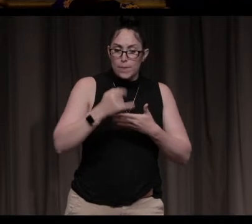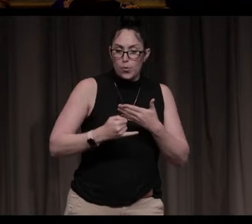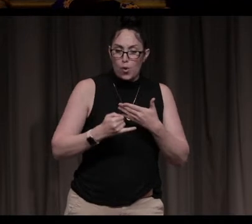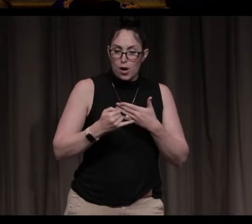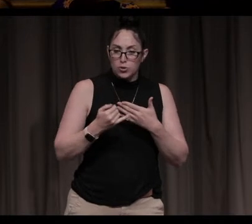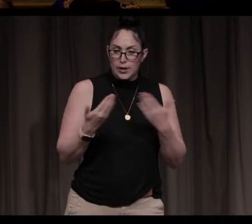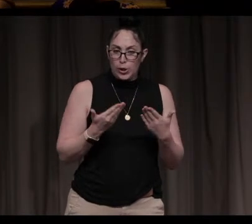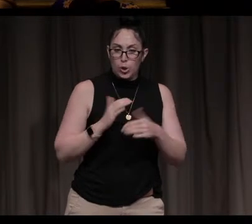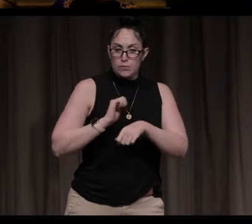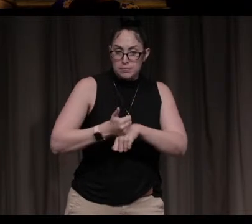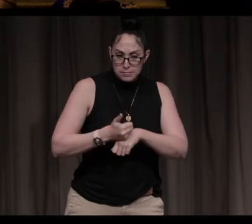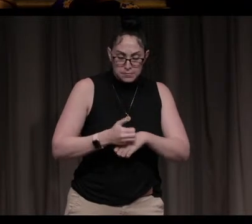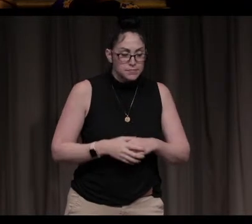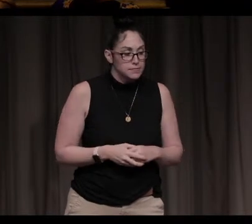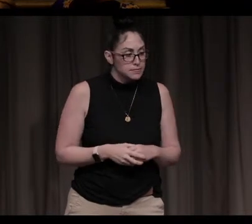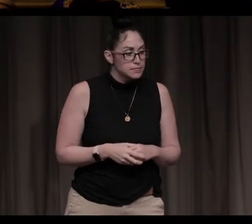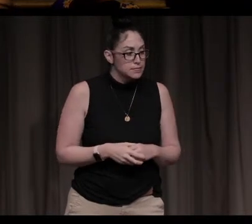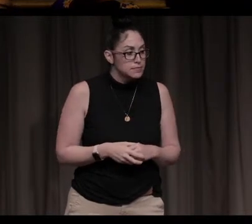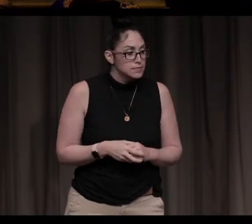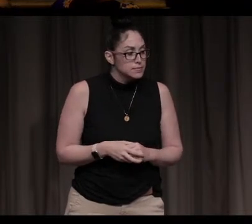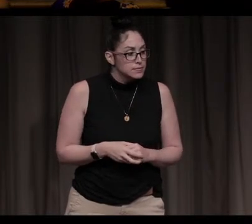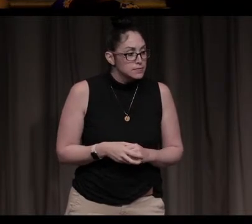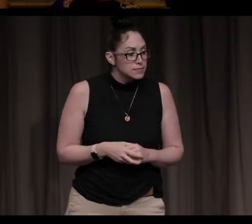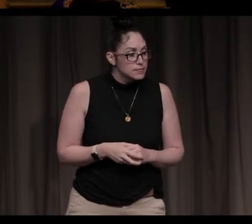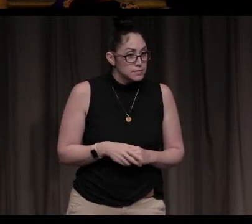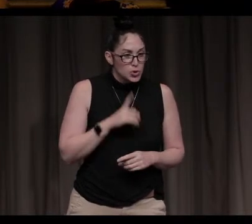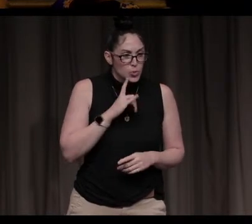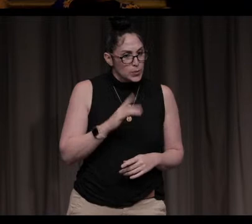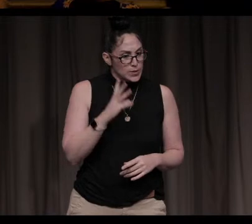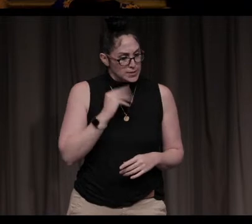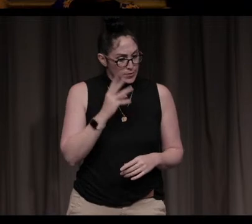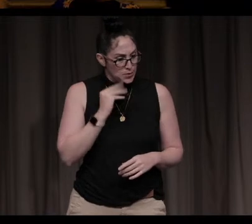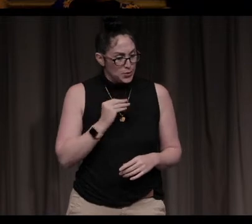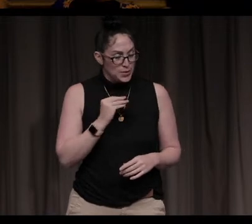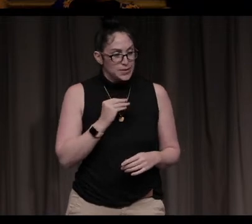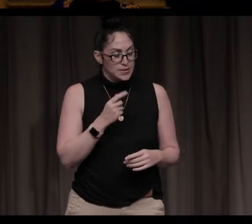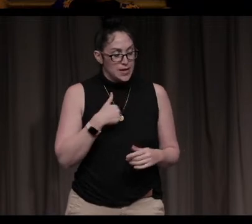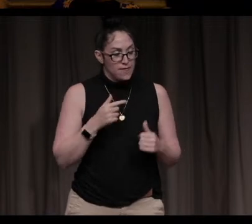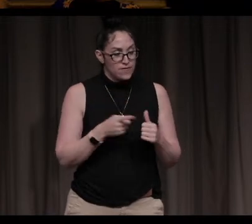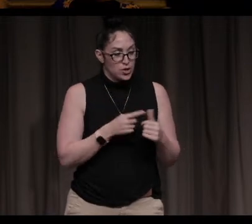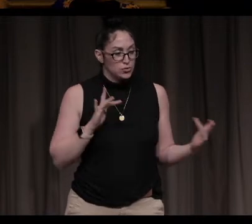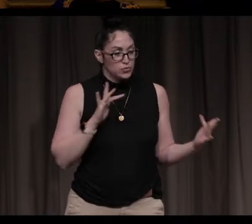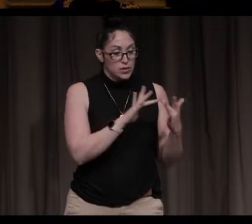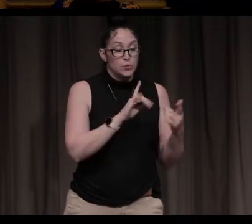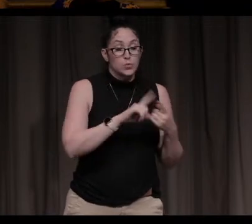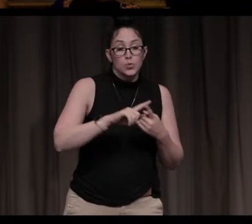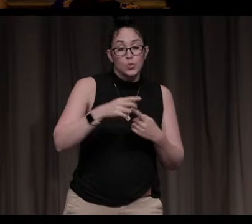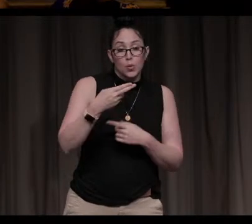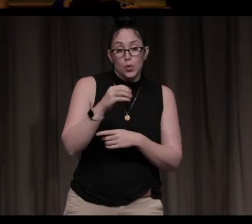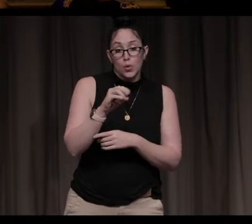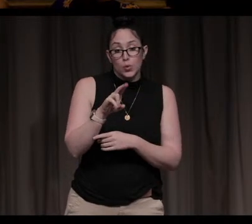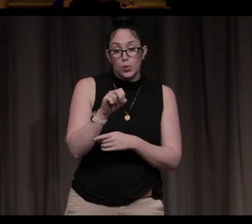was an experience that we had. And I first reached out to Houston after